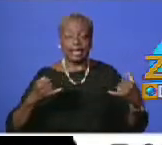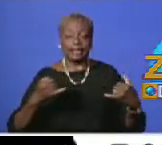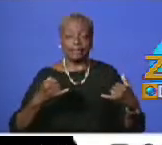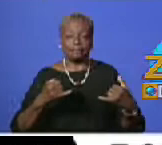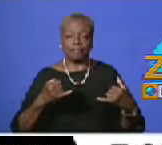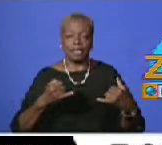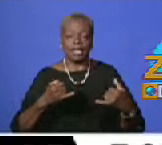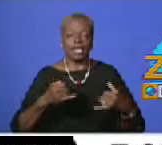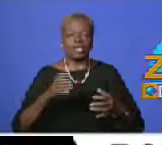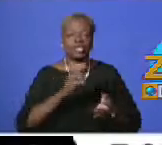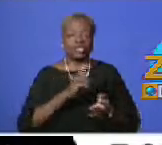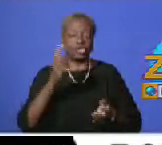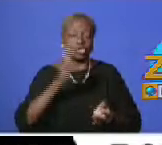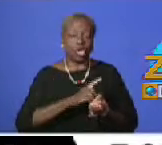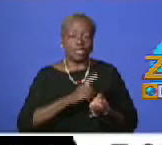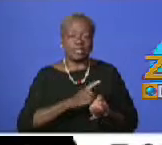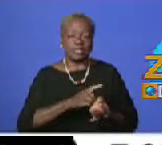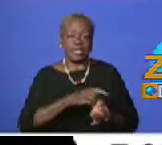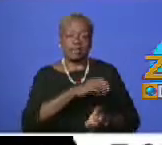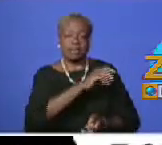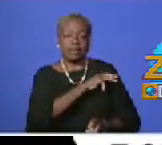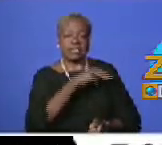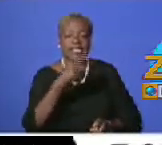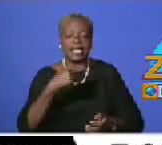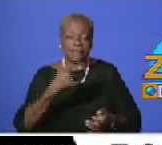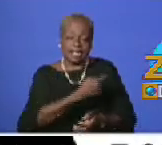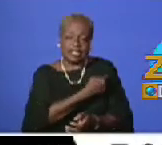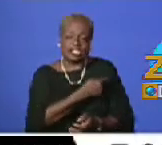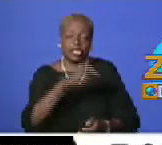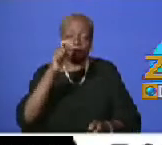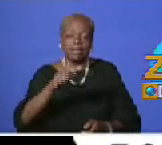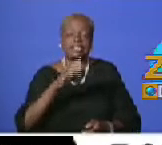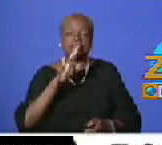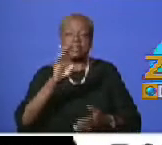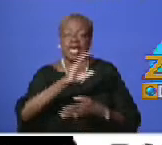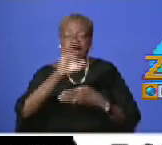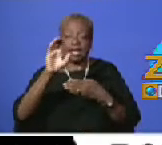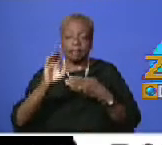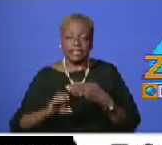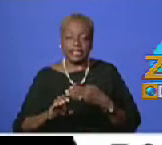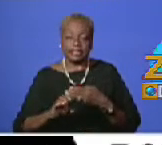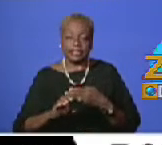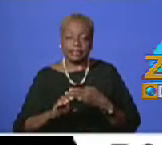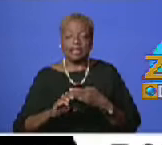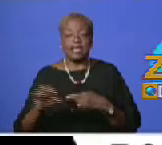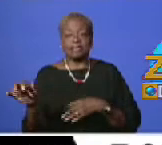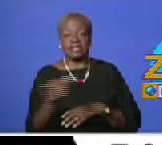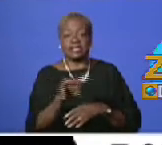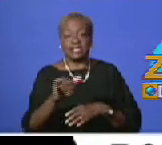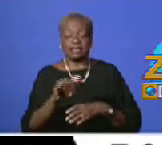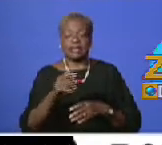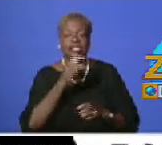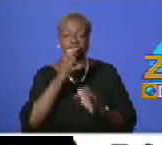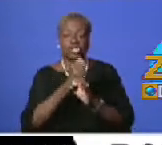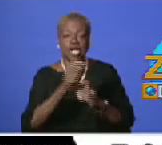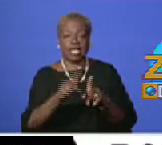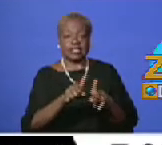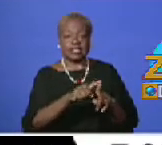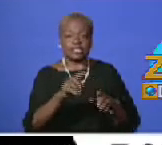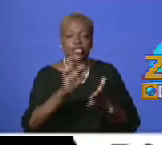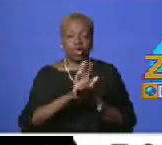that immunizations must be completed. And it is the tradition as the school year starts